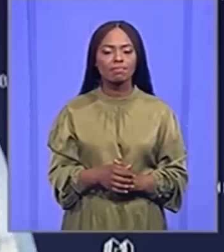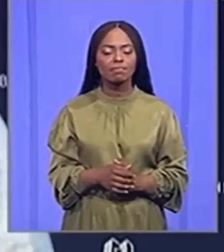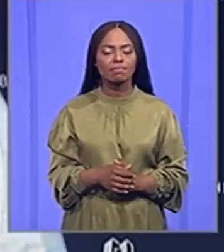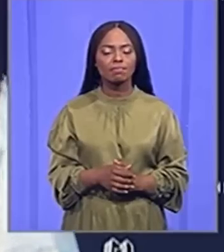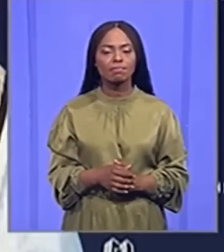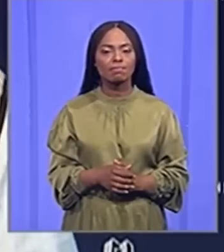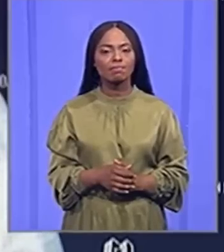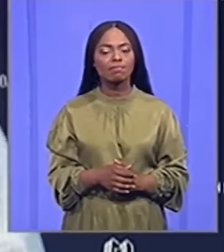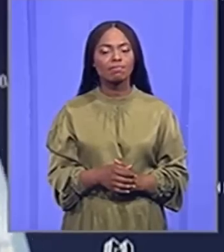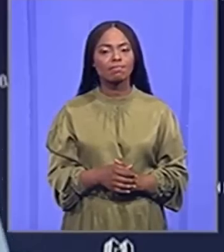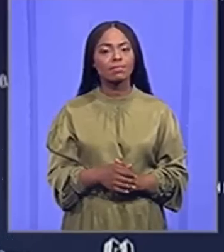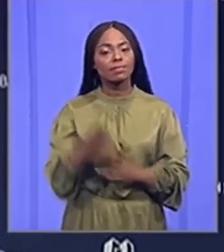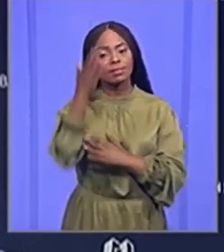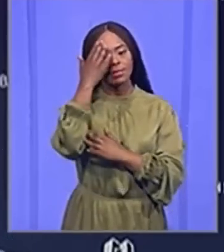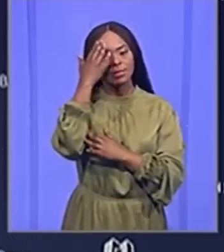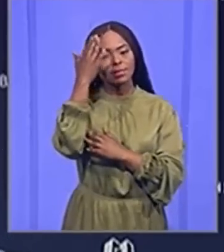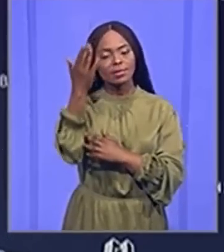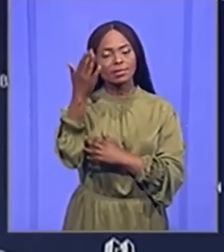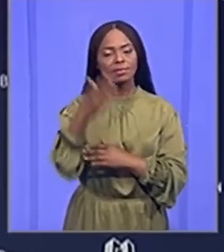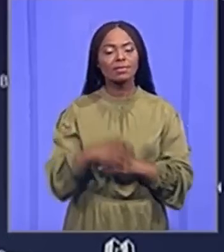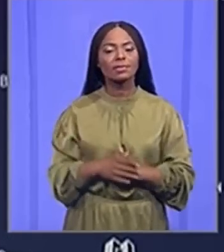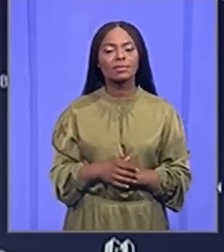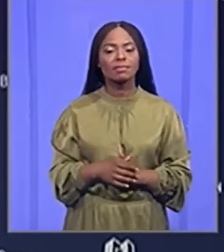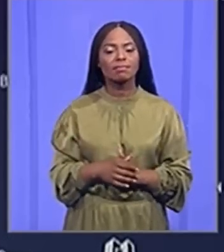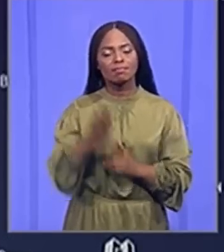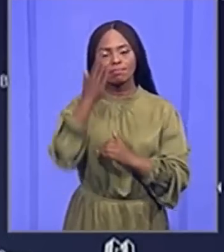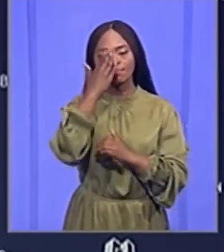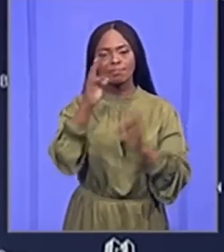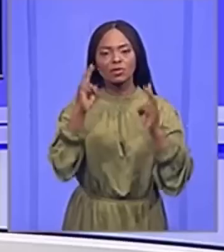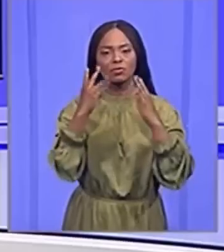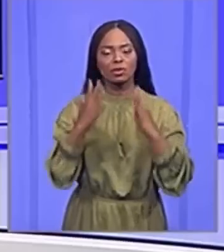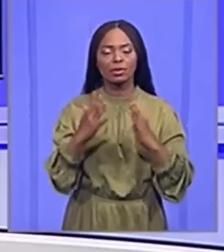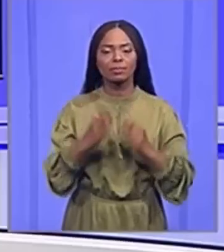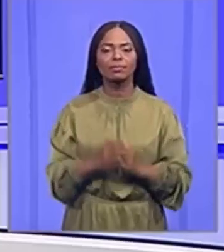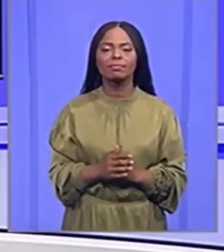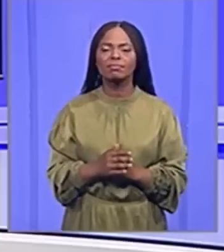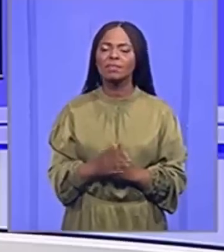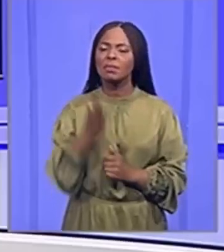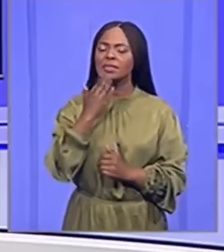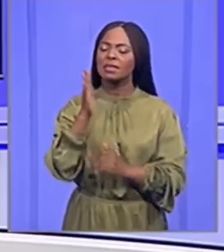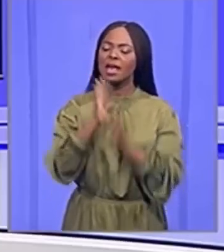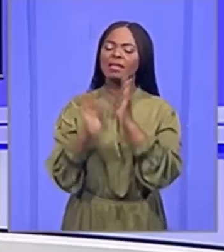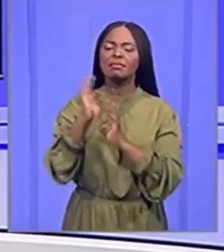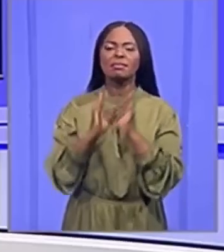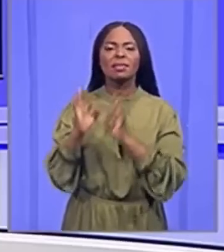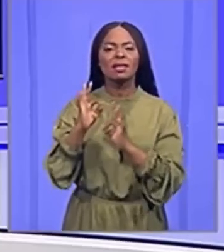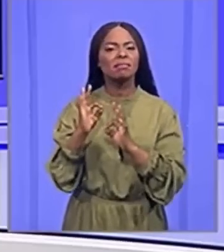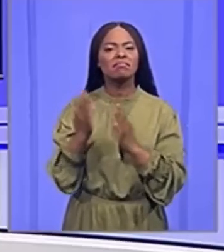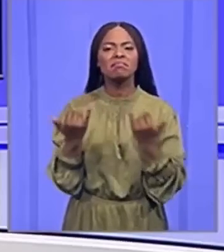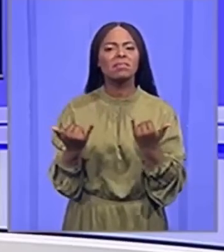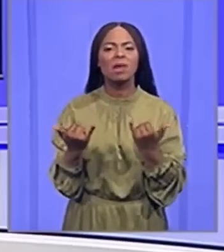Ke o dumedisha le ba bui ka moka. O ka re bolella mo le nteng go ntse o etsalang ka nako e Tshepo?